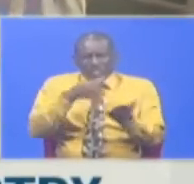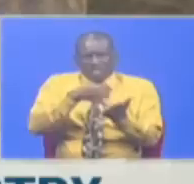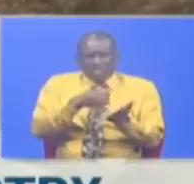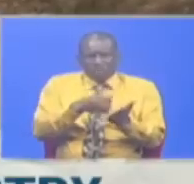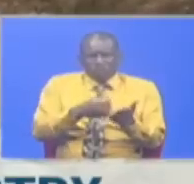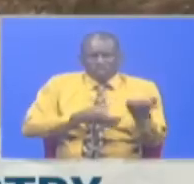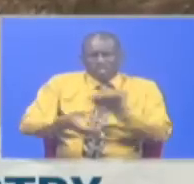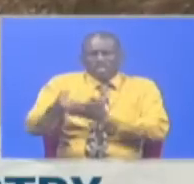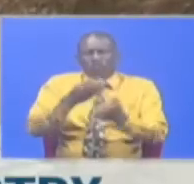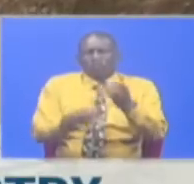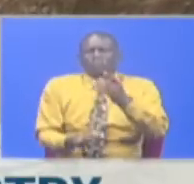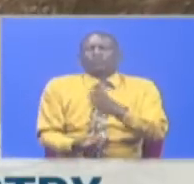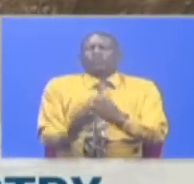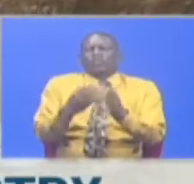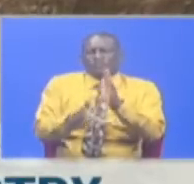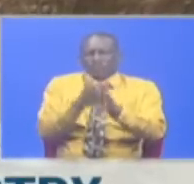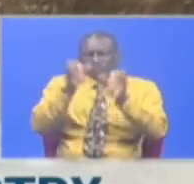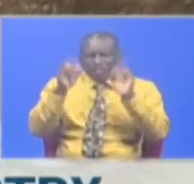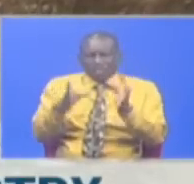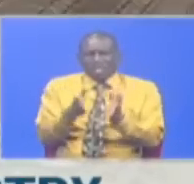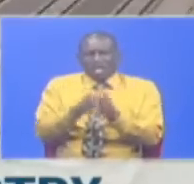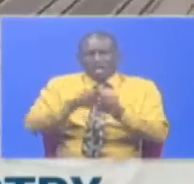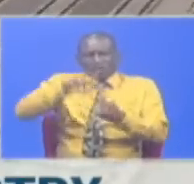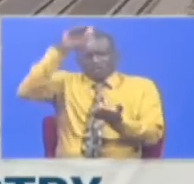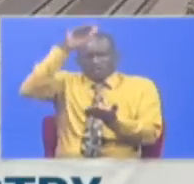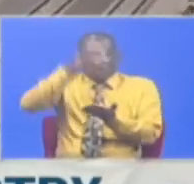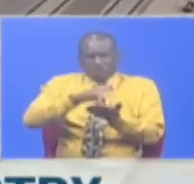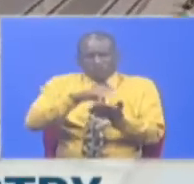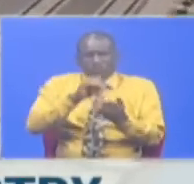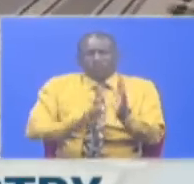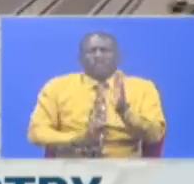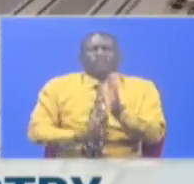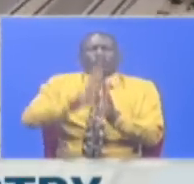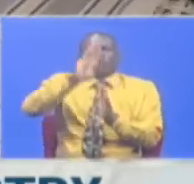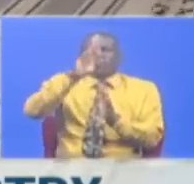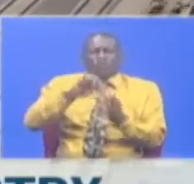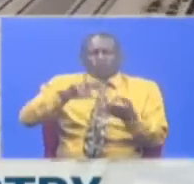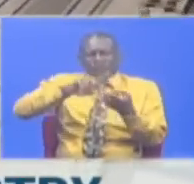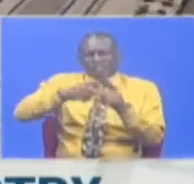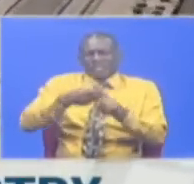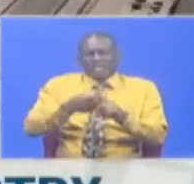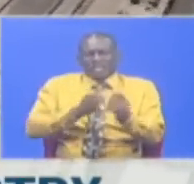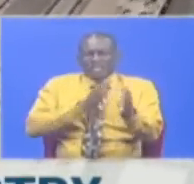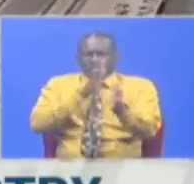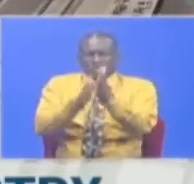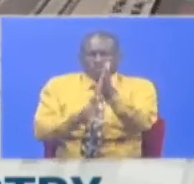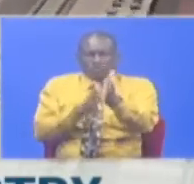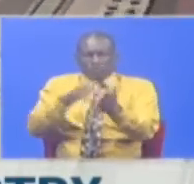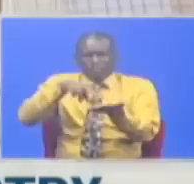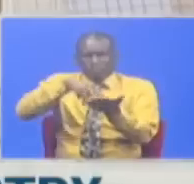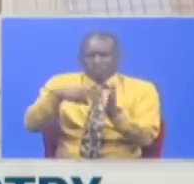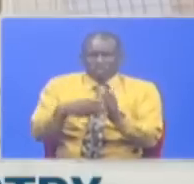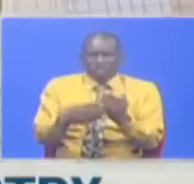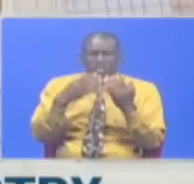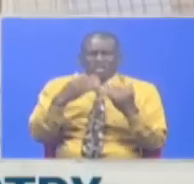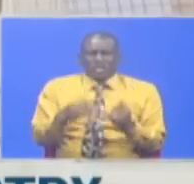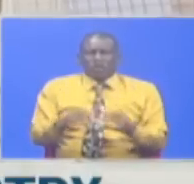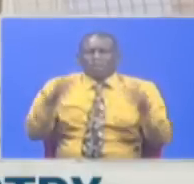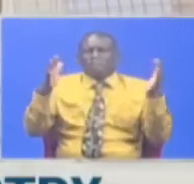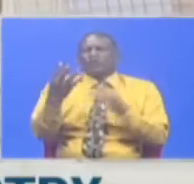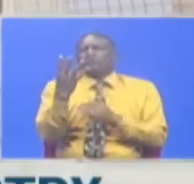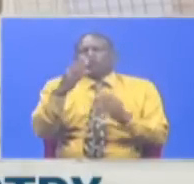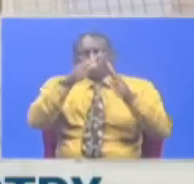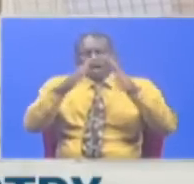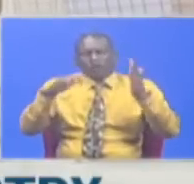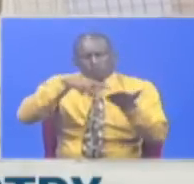economic growth, as well as the reduced scale of development of the standard gauge railway project. Under the Big Four housing project,